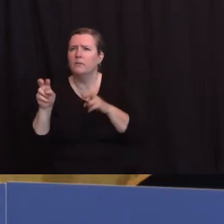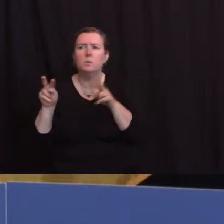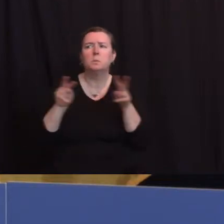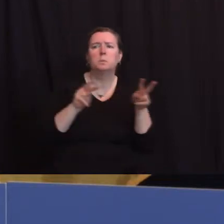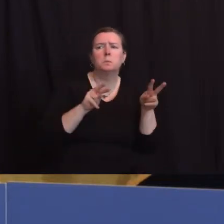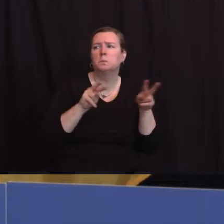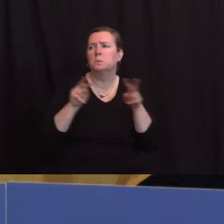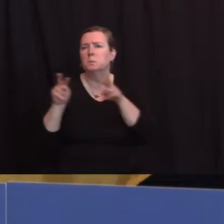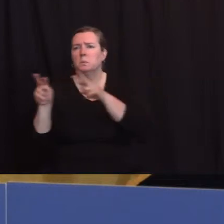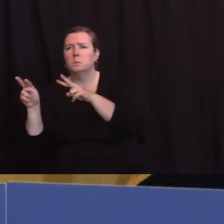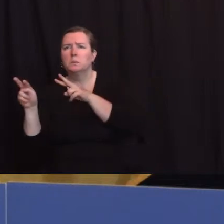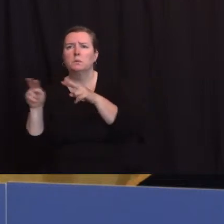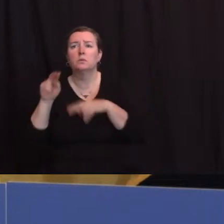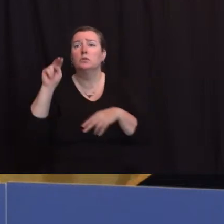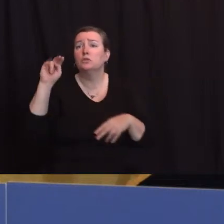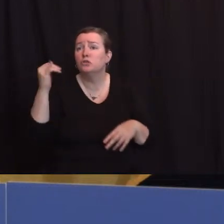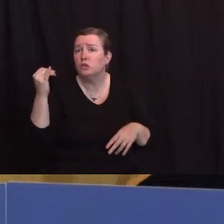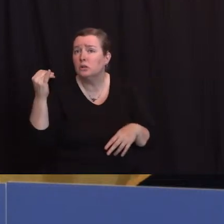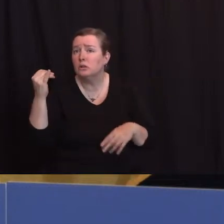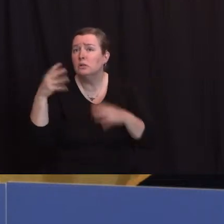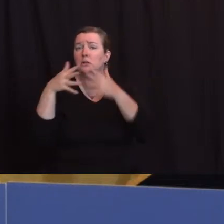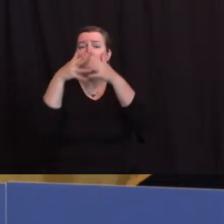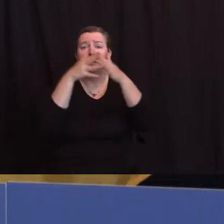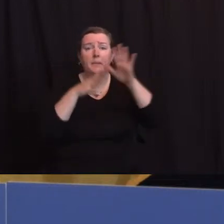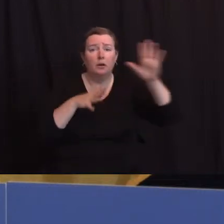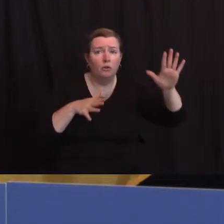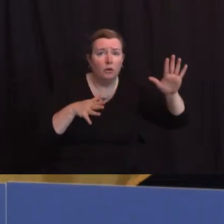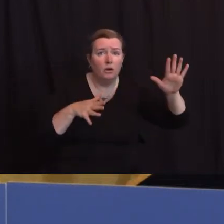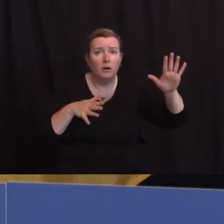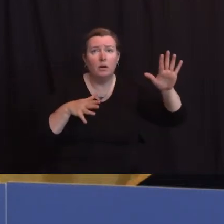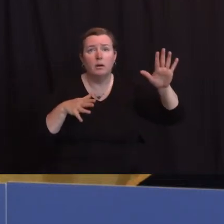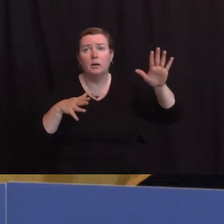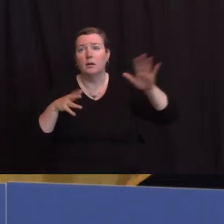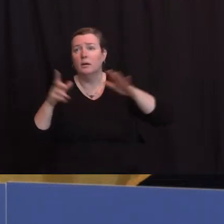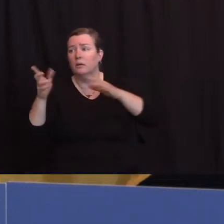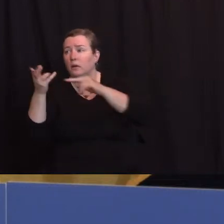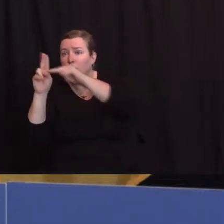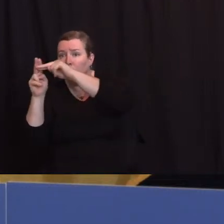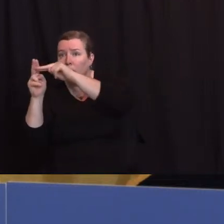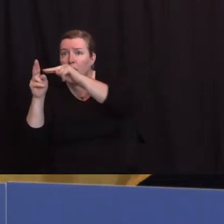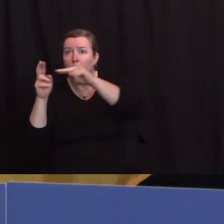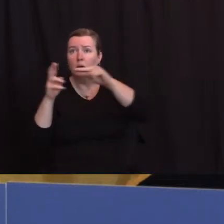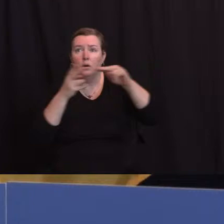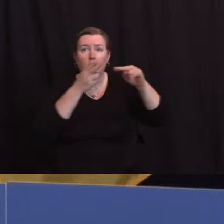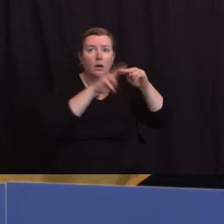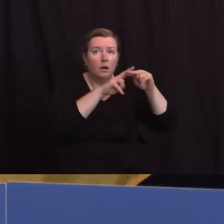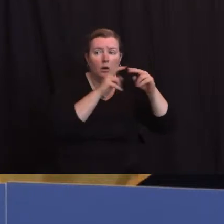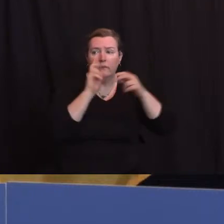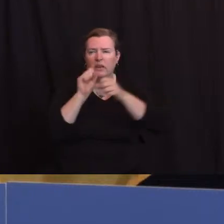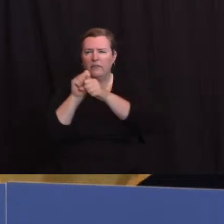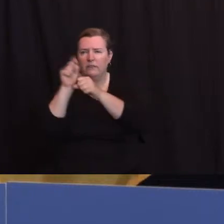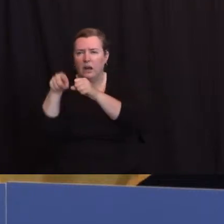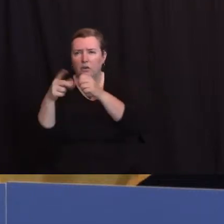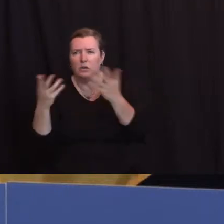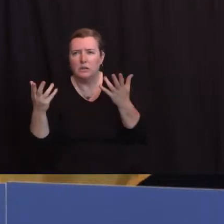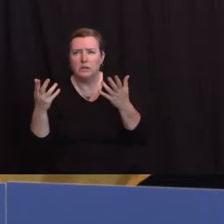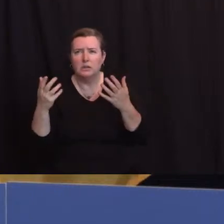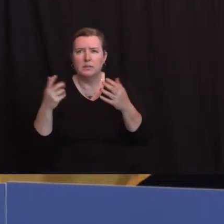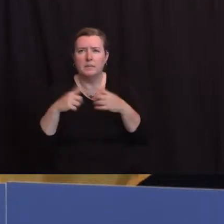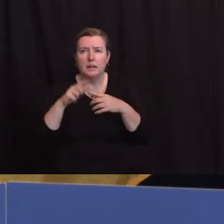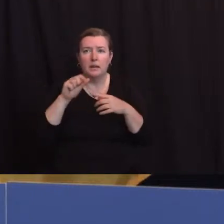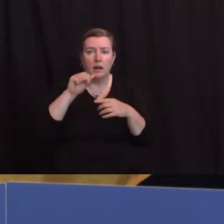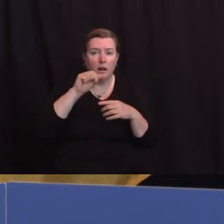as we see an increase in Delta, we see an inverse decrease in Alpha variant.